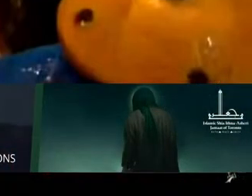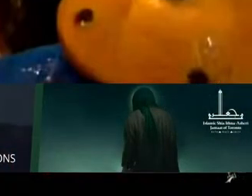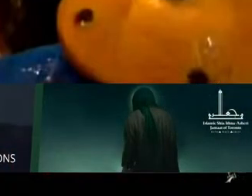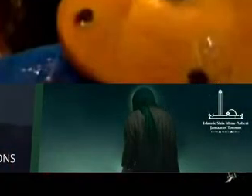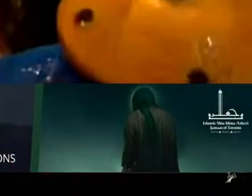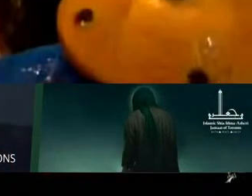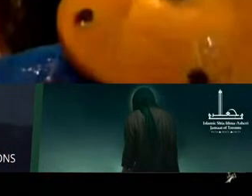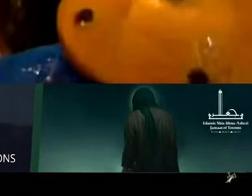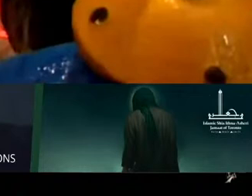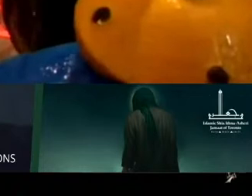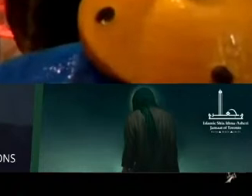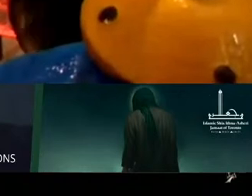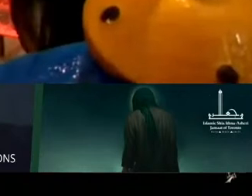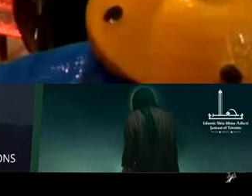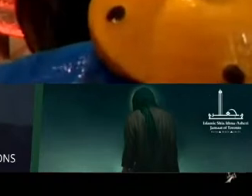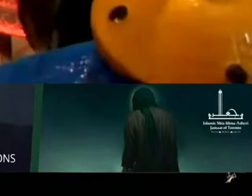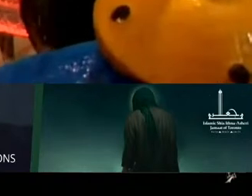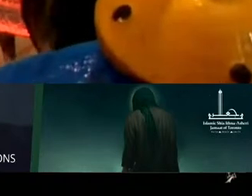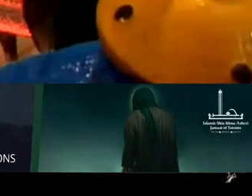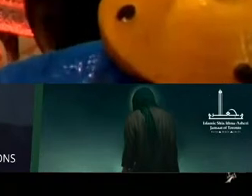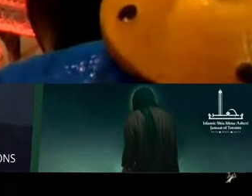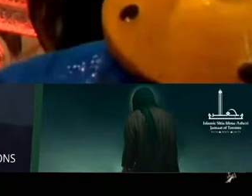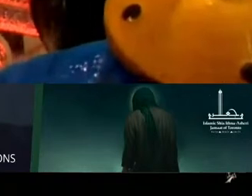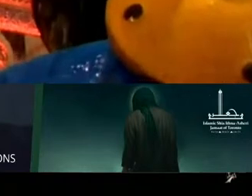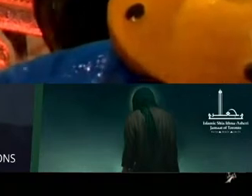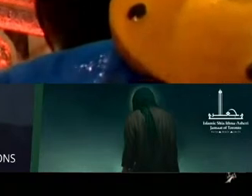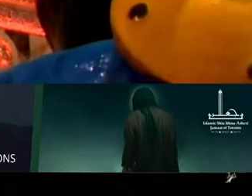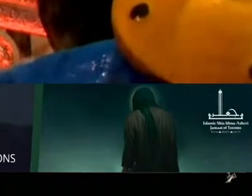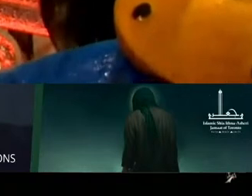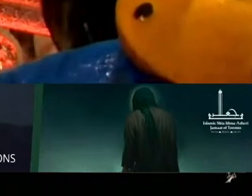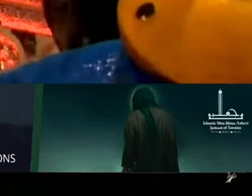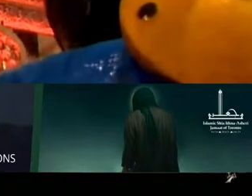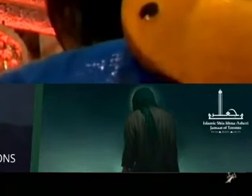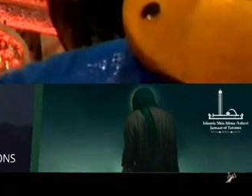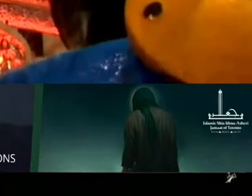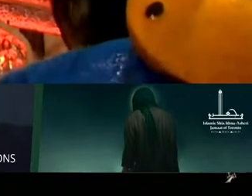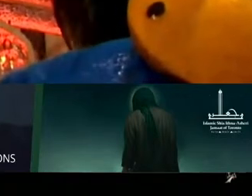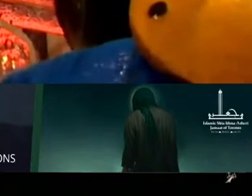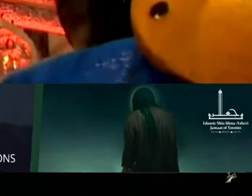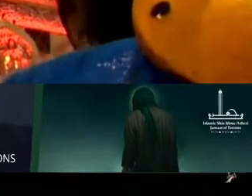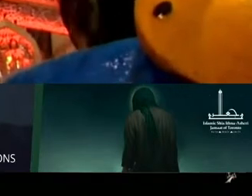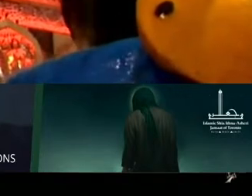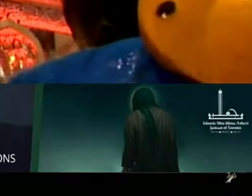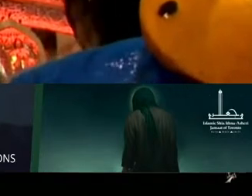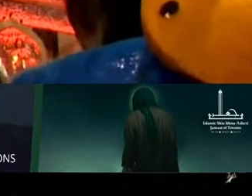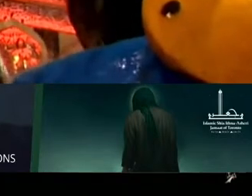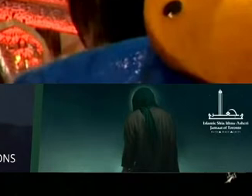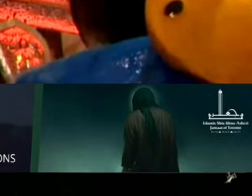Ya Hussein. Ya Hussein. Ya Hussein.